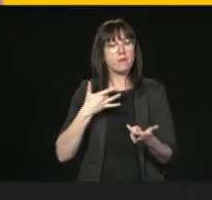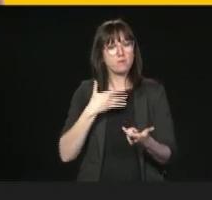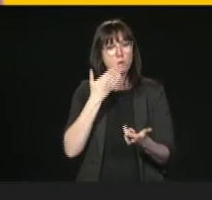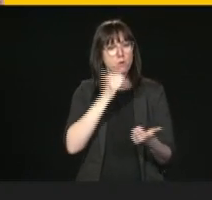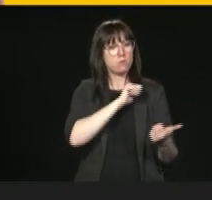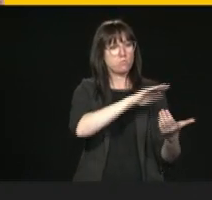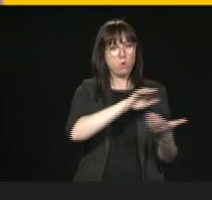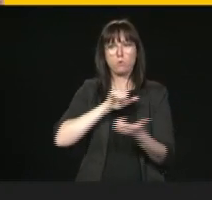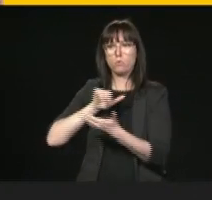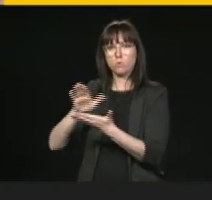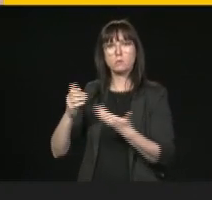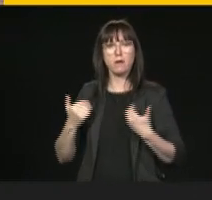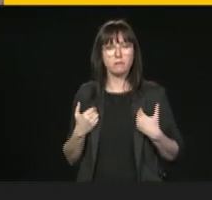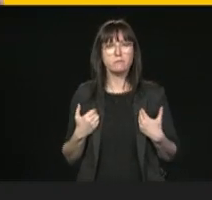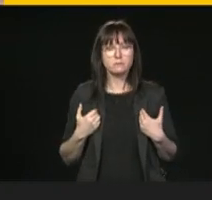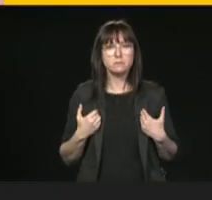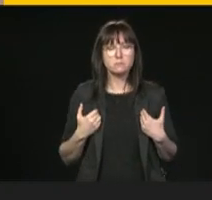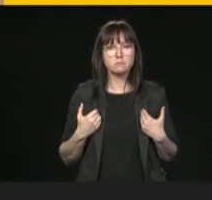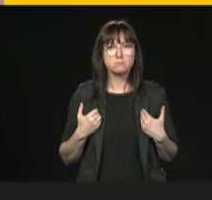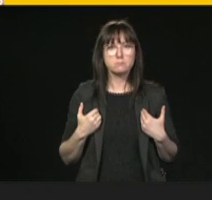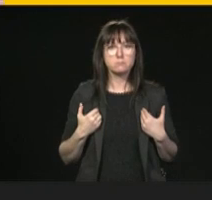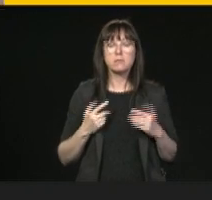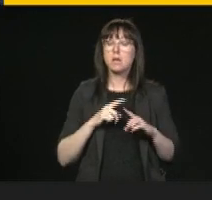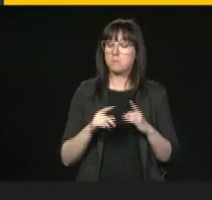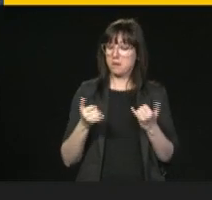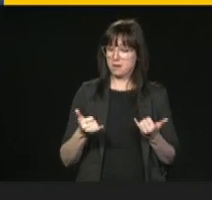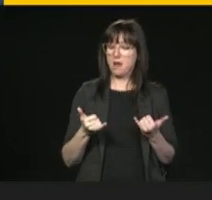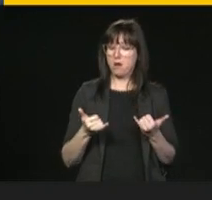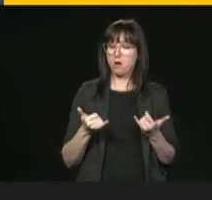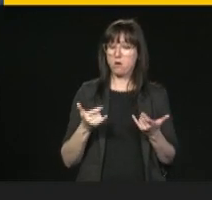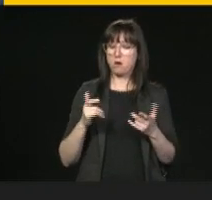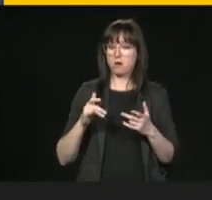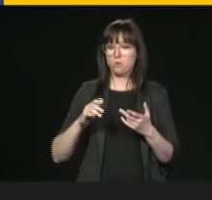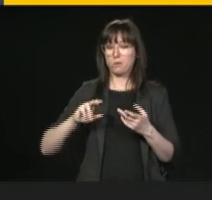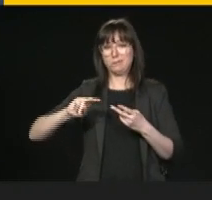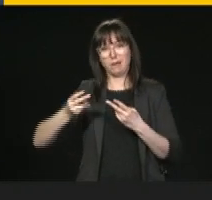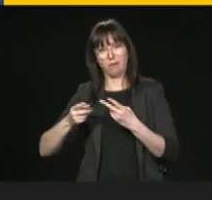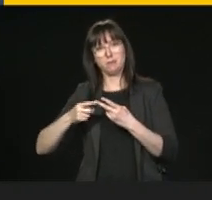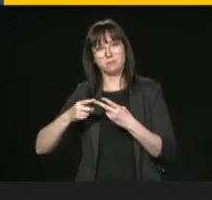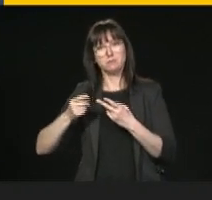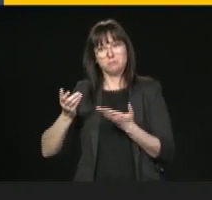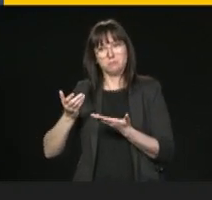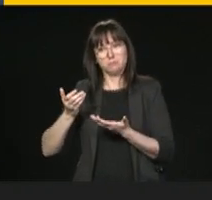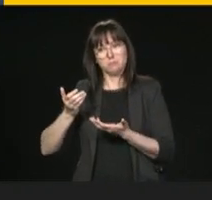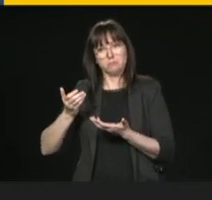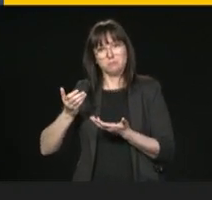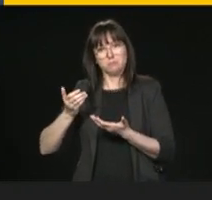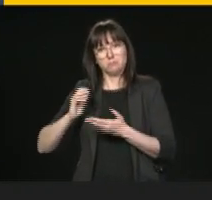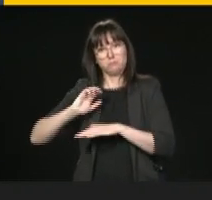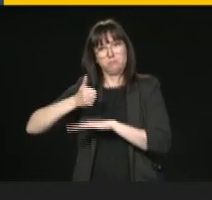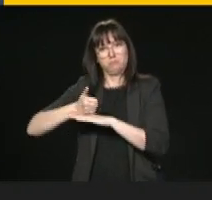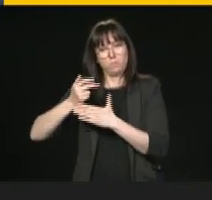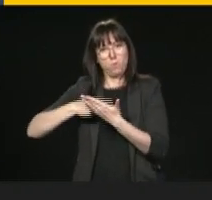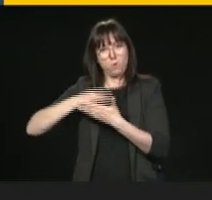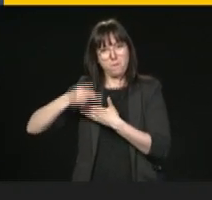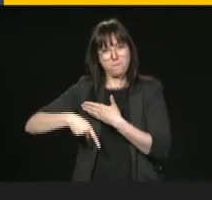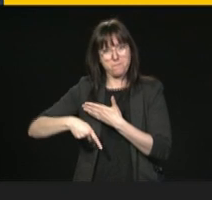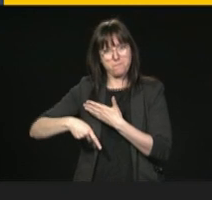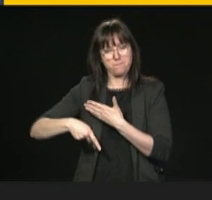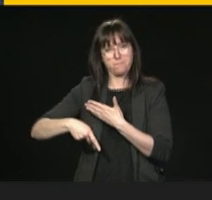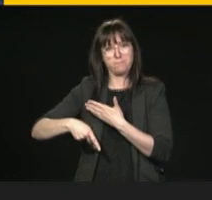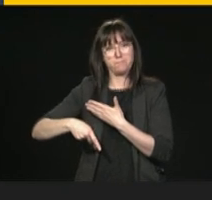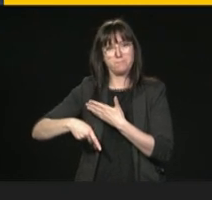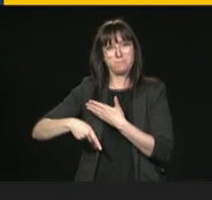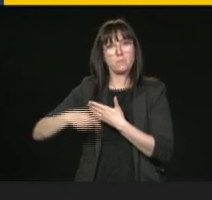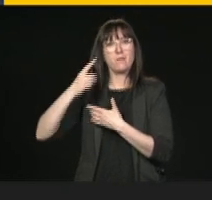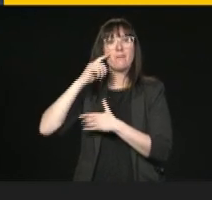But now we're going to open up another approach for other companies. But in